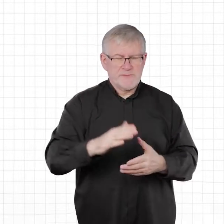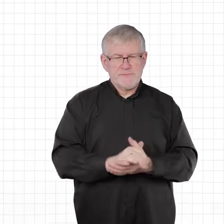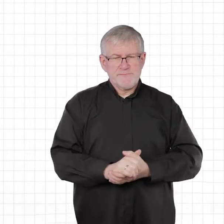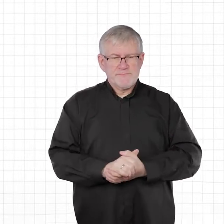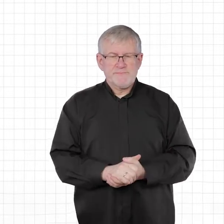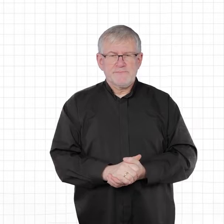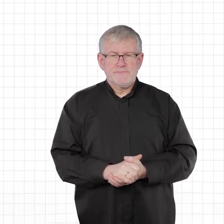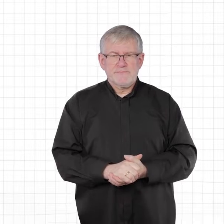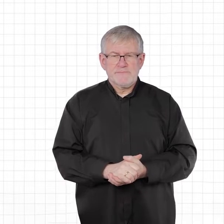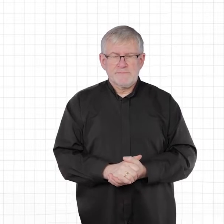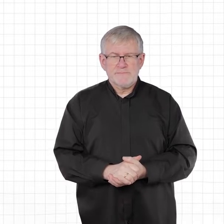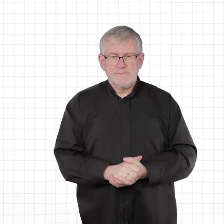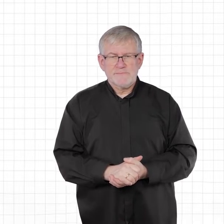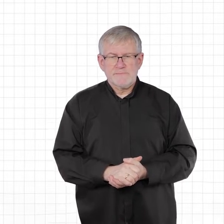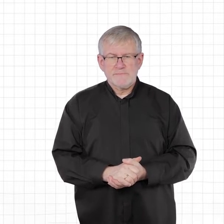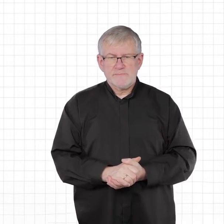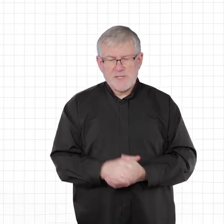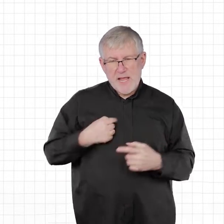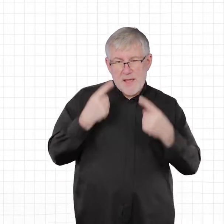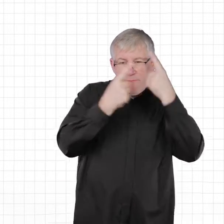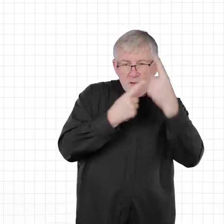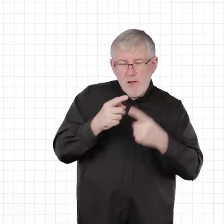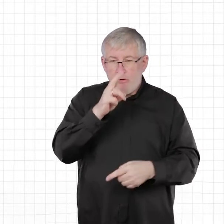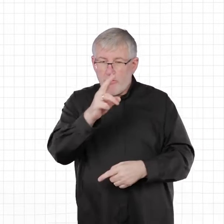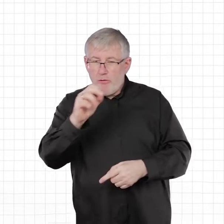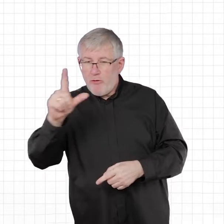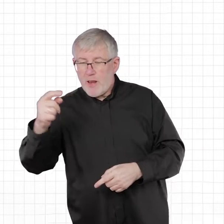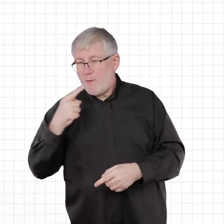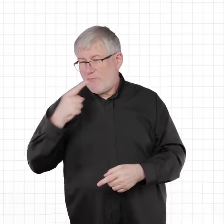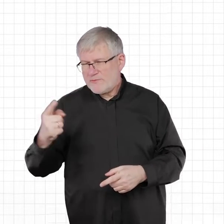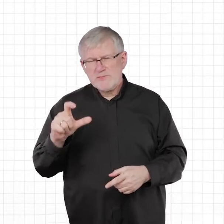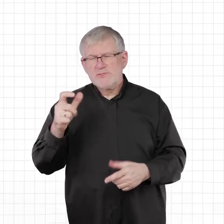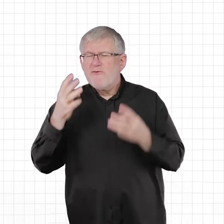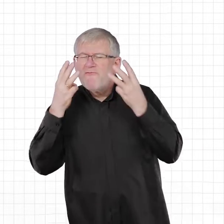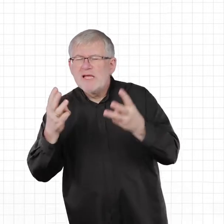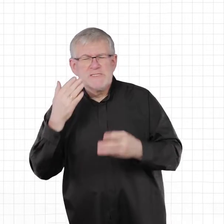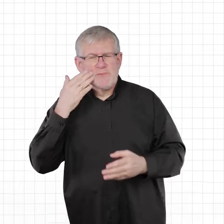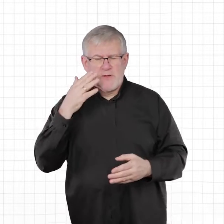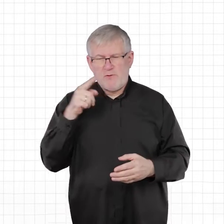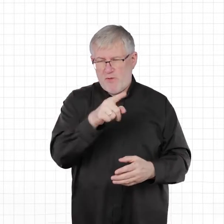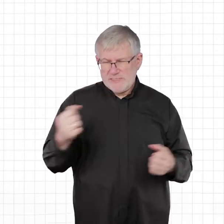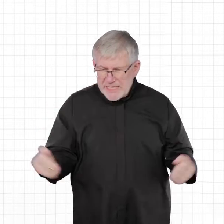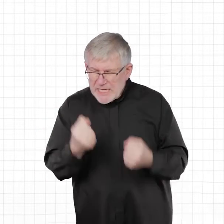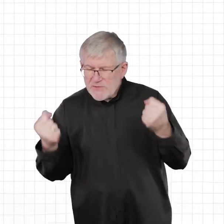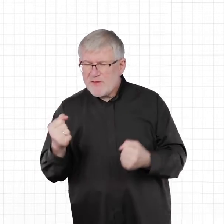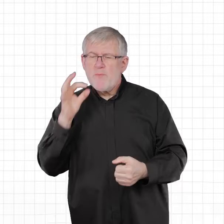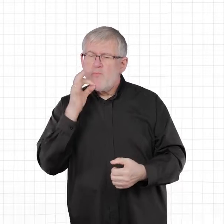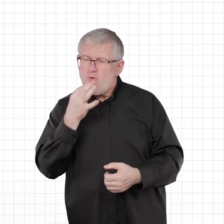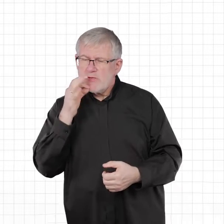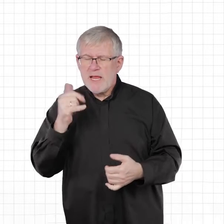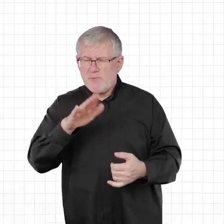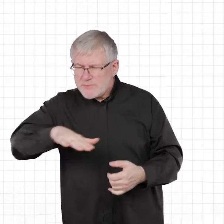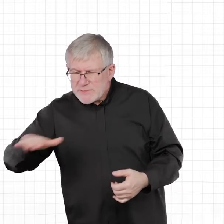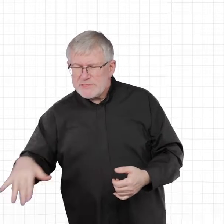should or they want to have in their schools. So it is